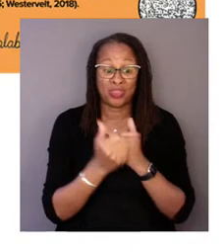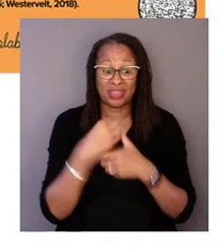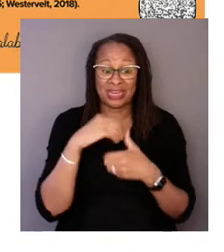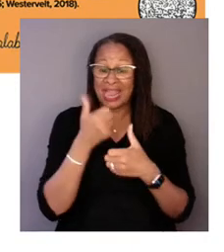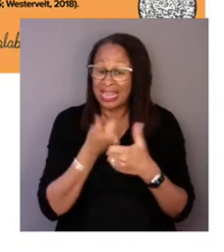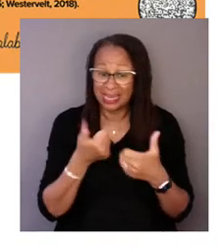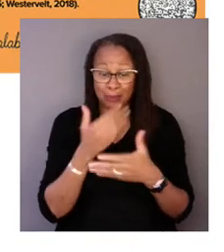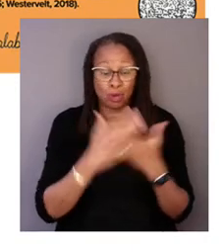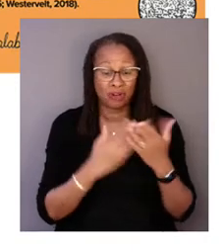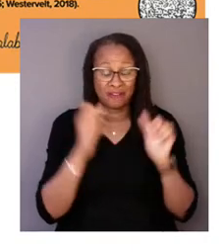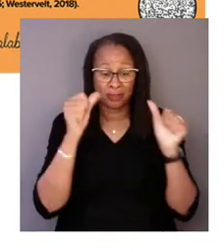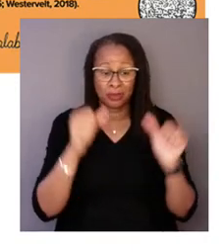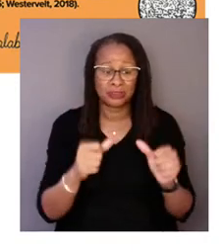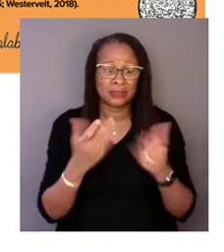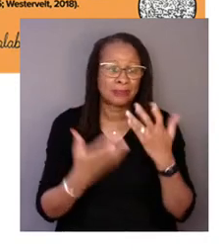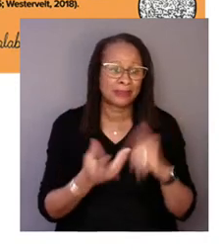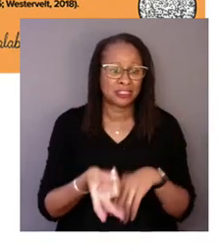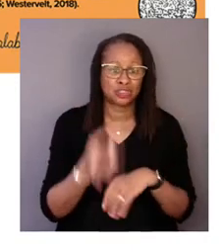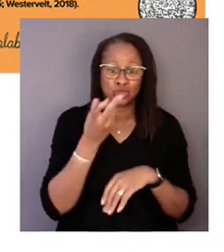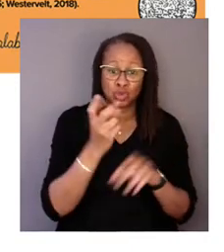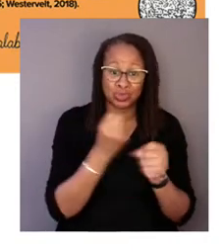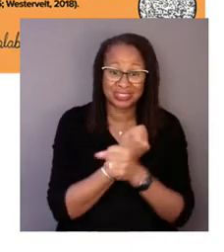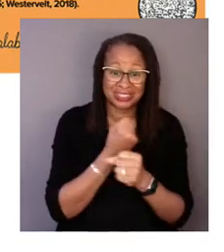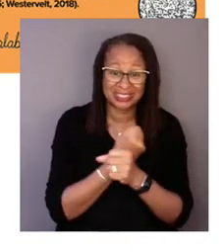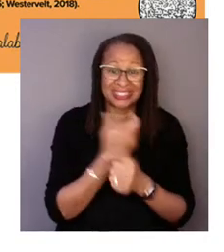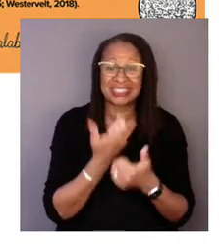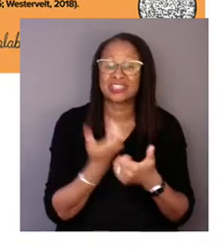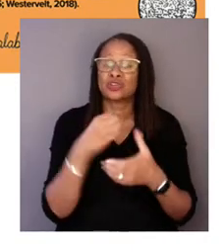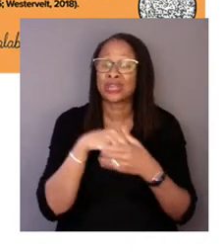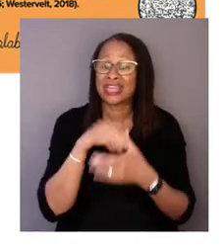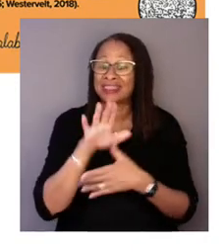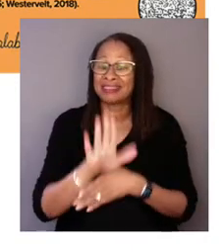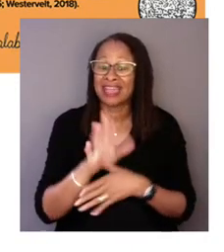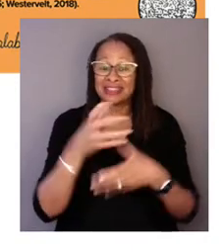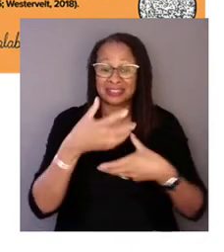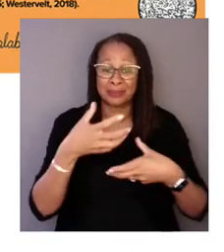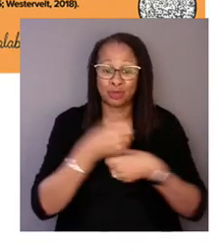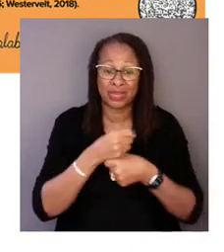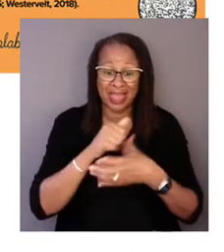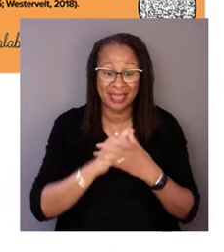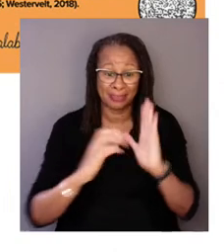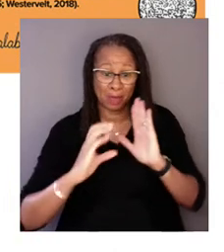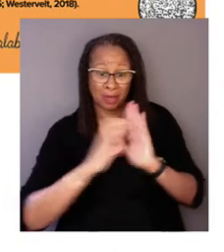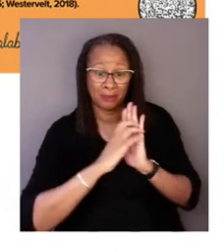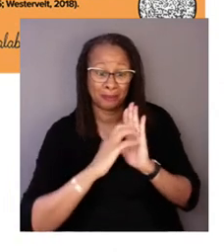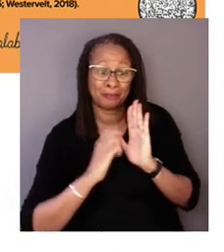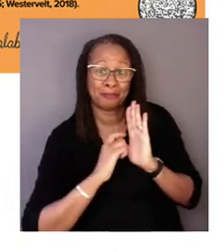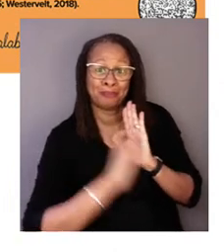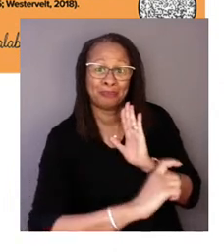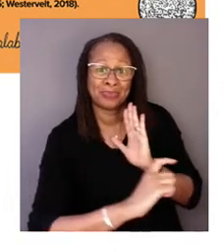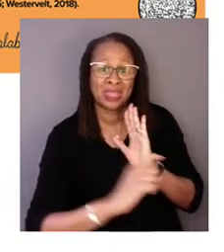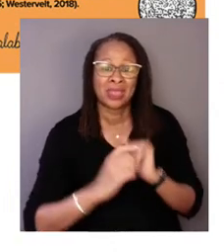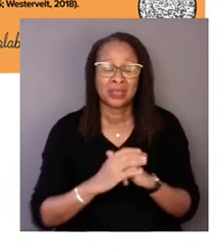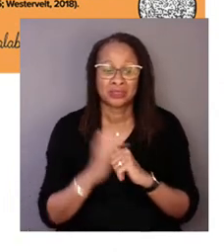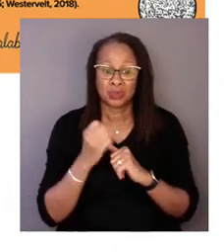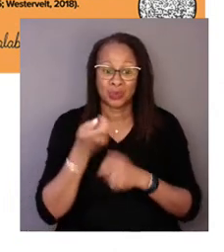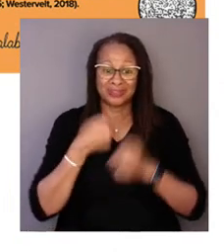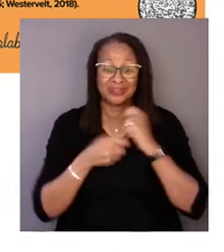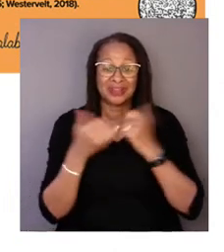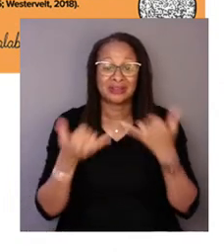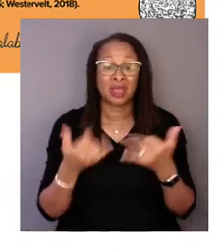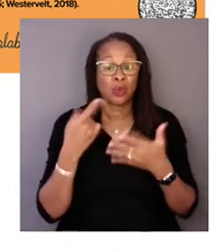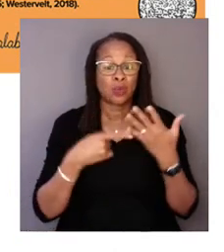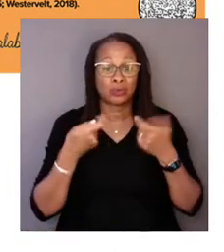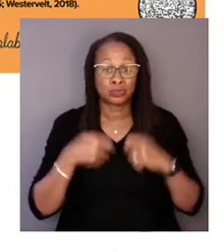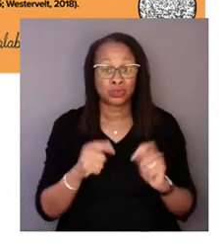might be two statistics that are kind of in that summary at the bottom. So instead now, what we're trying to